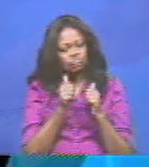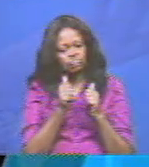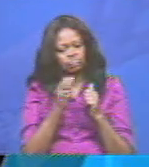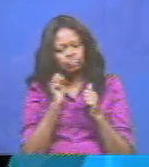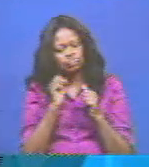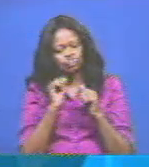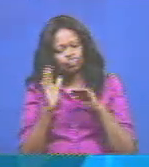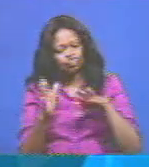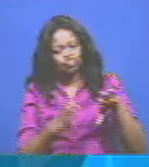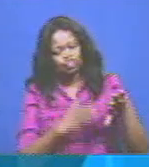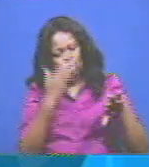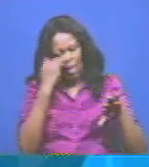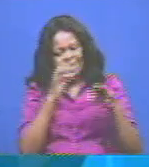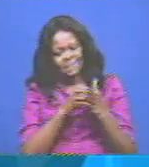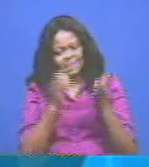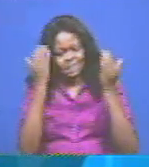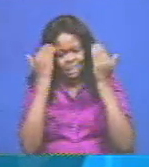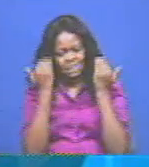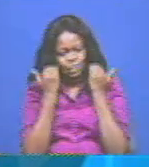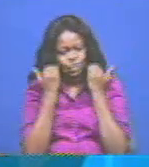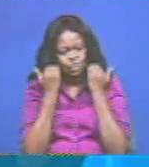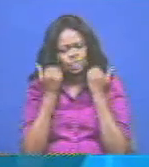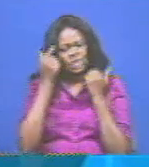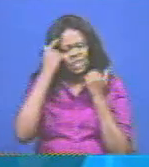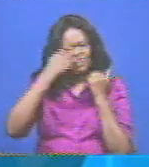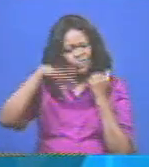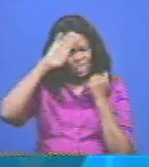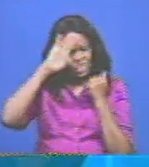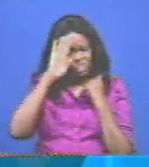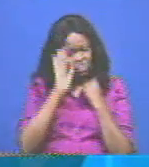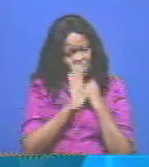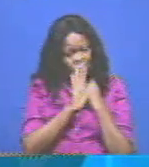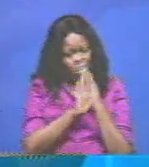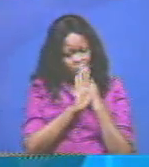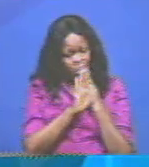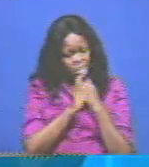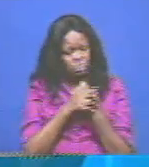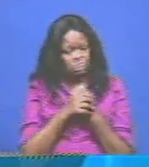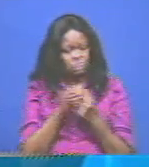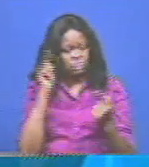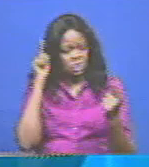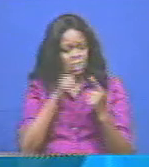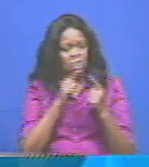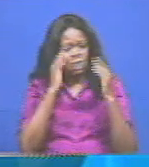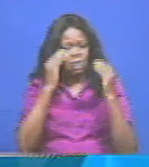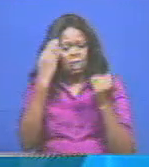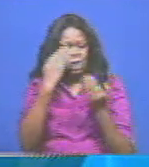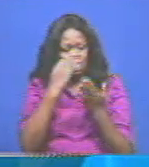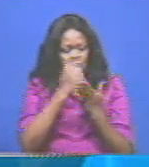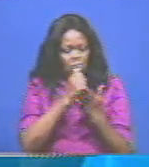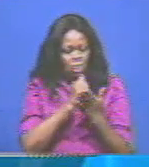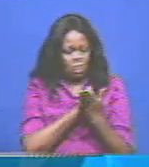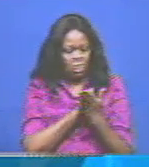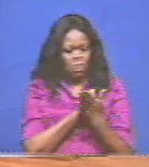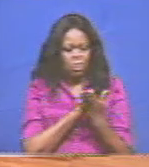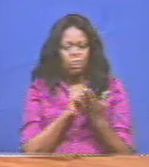has a case in court. Is his frustration also geared towards the Big Four agenda? You